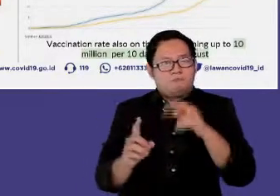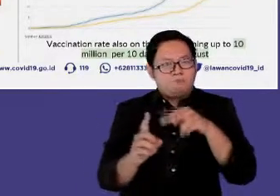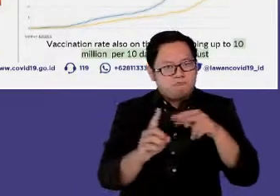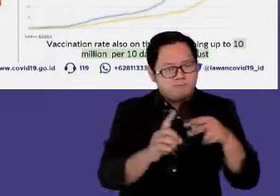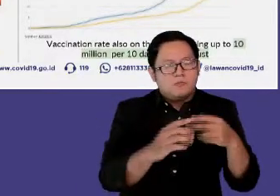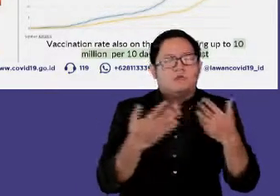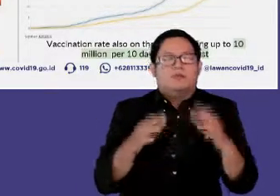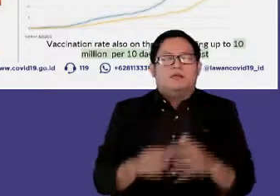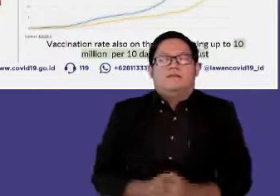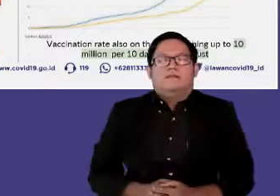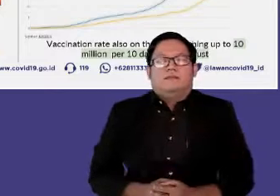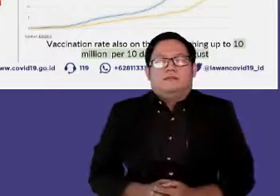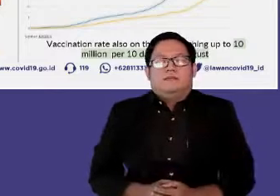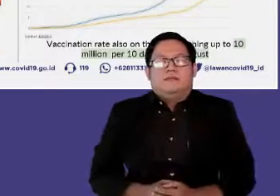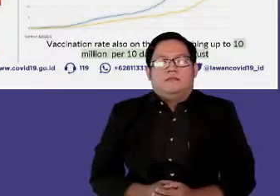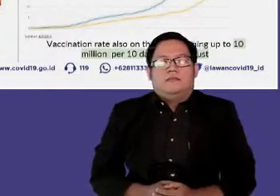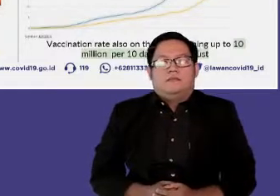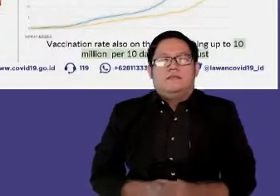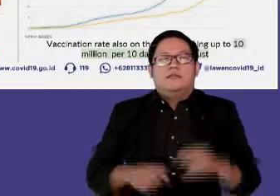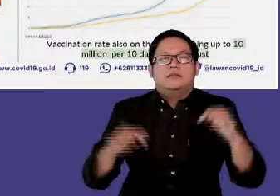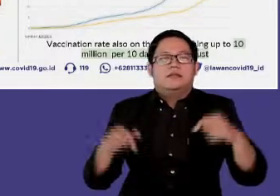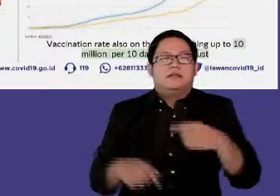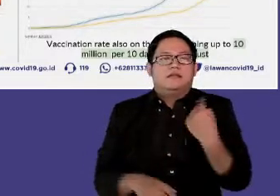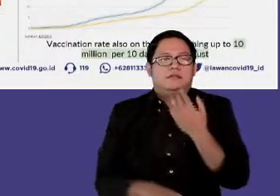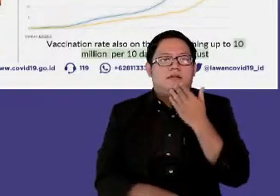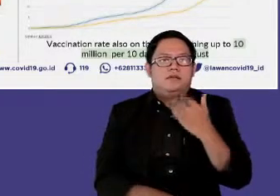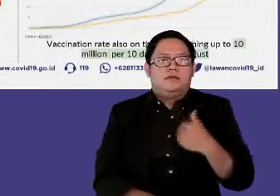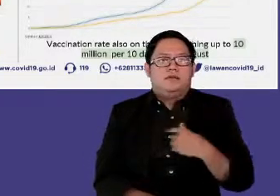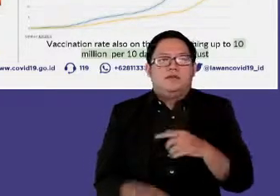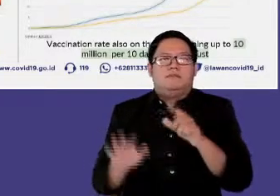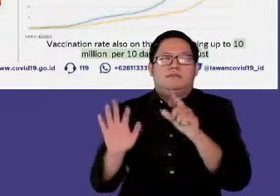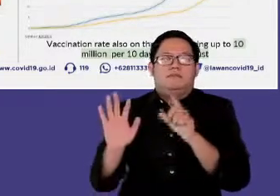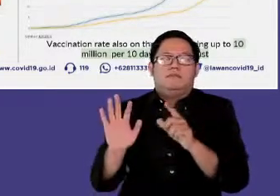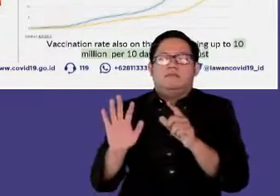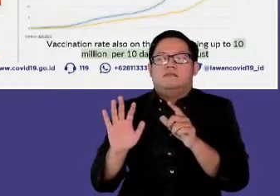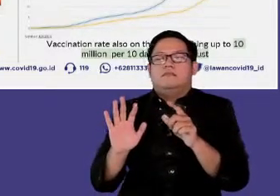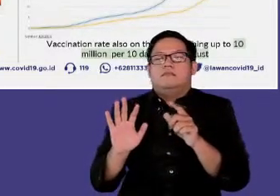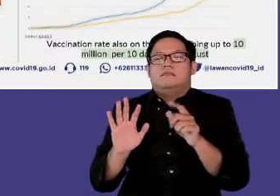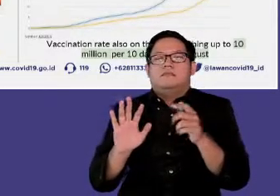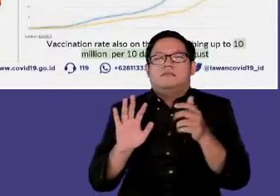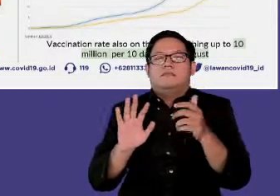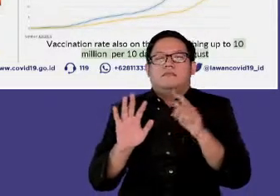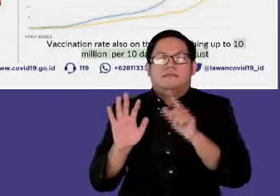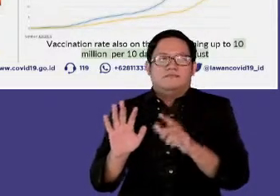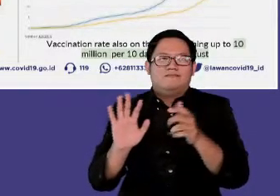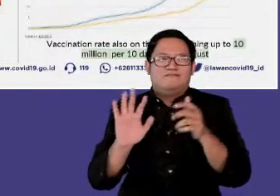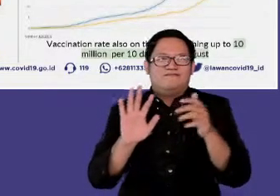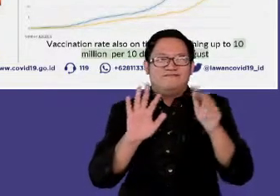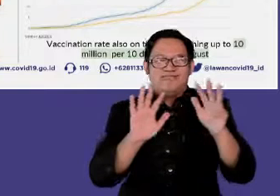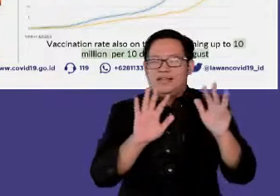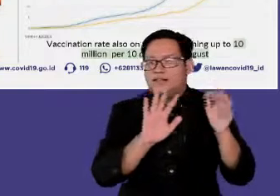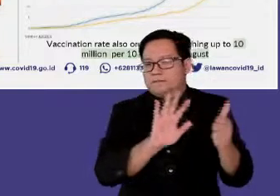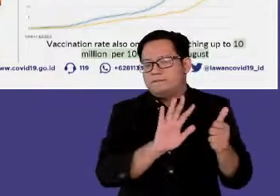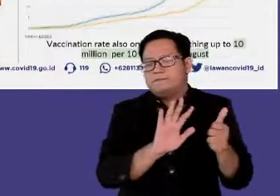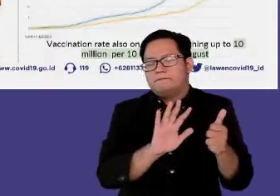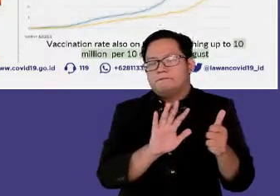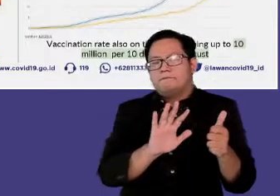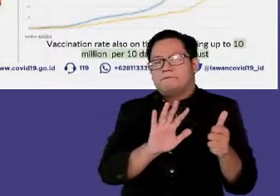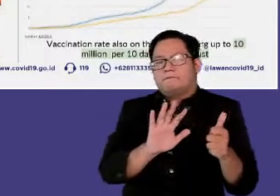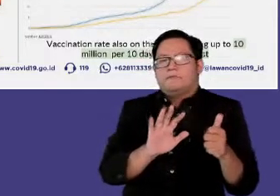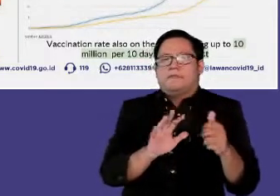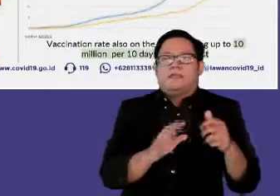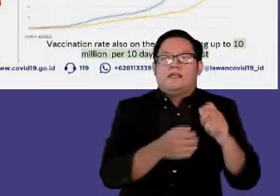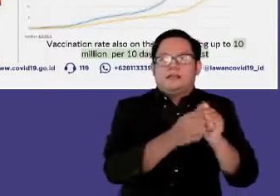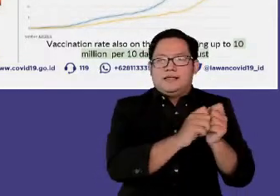rise. And currently, we have 796 reference laboratories in Indonesia. And to